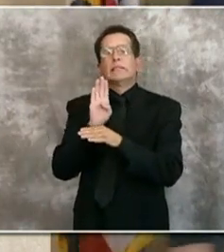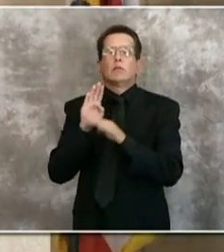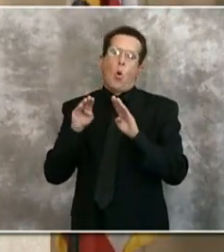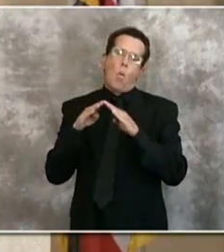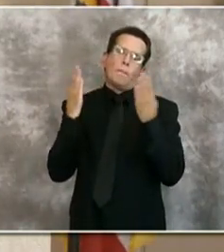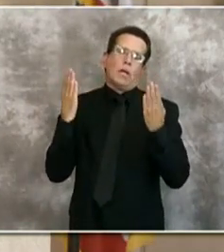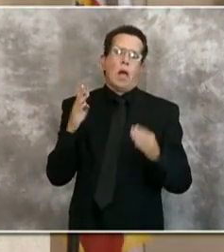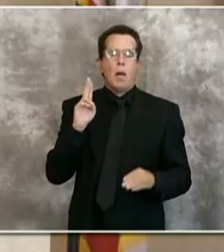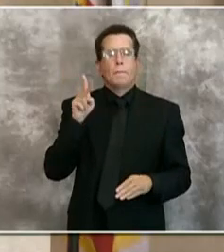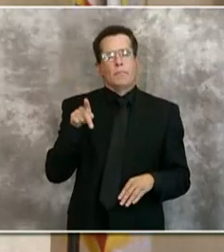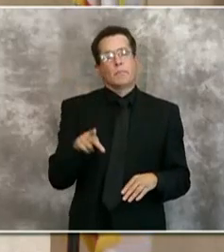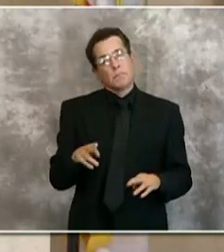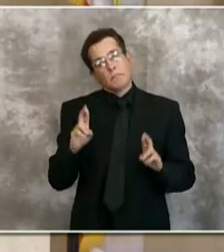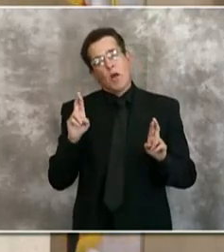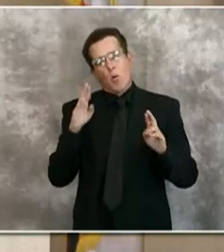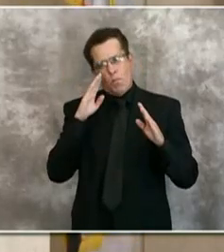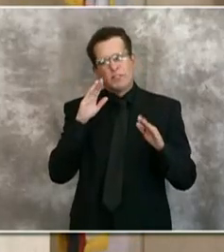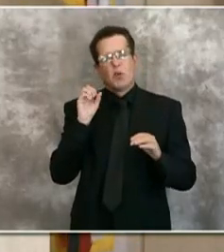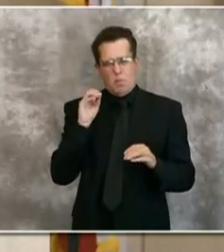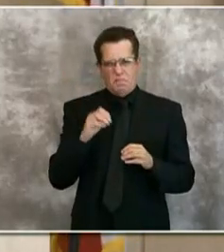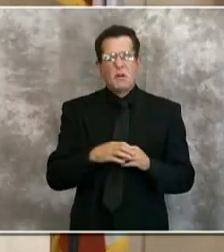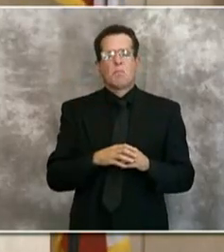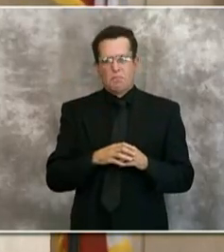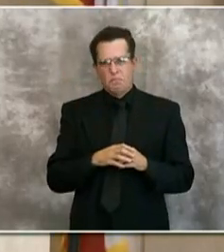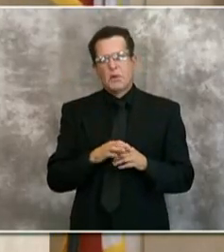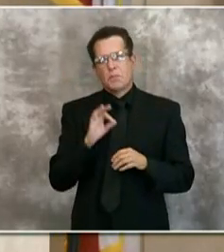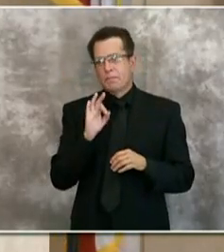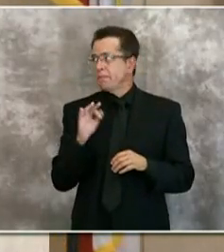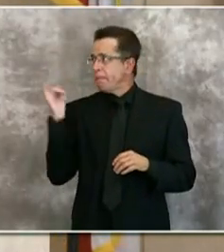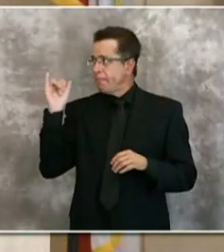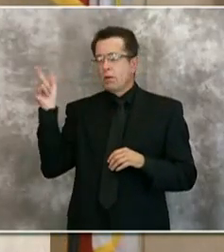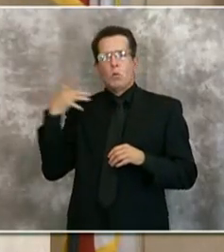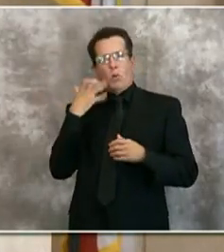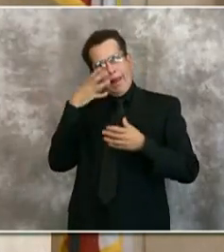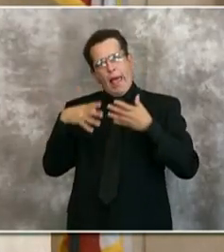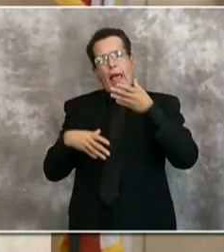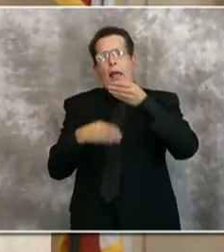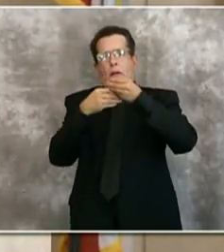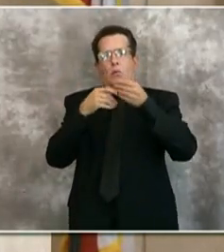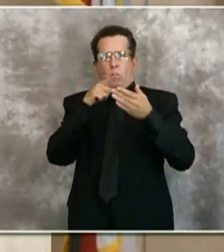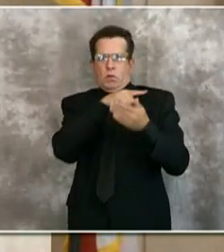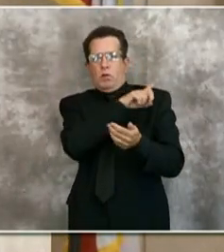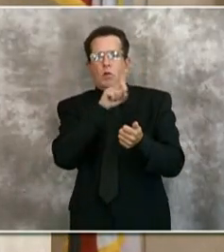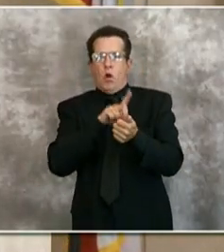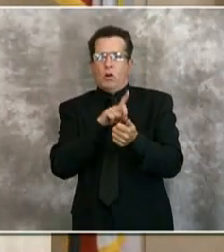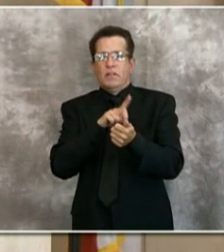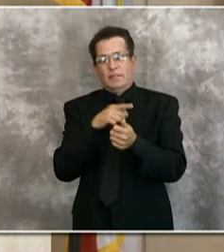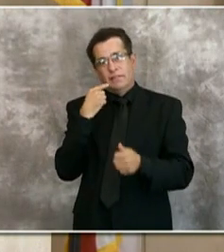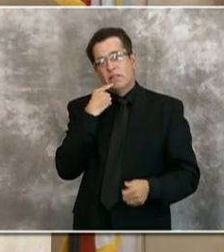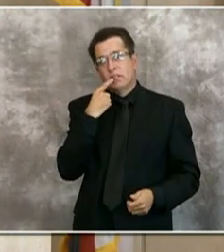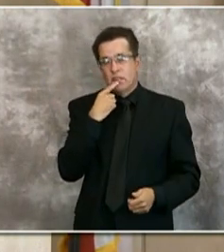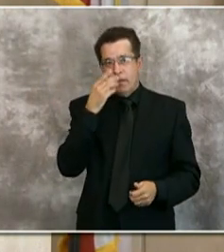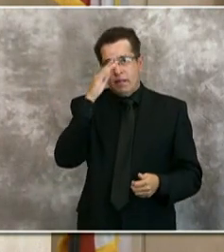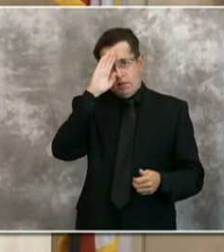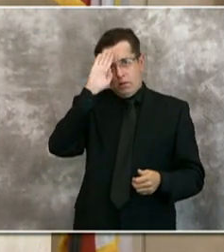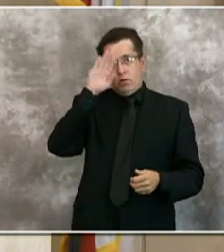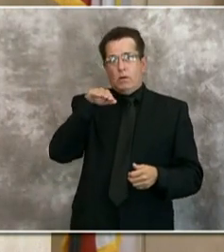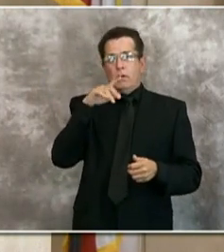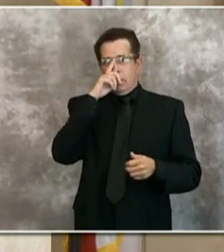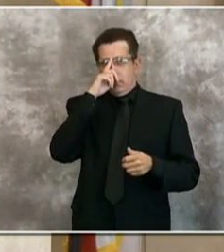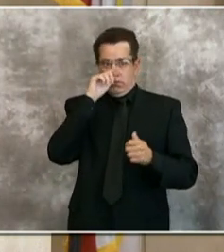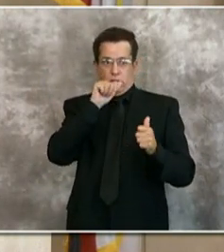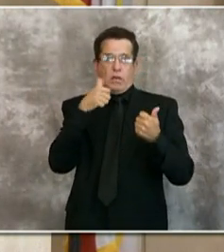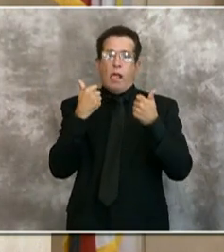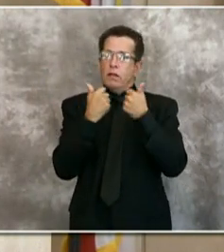Thank you. Again, just to add on to what Dr. McDonald said, it's you know, there's a series of challenges that we